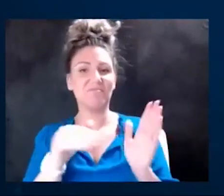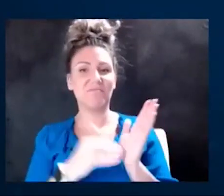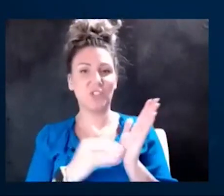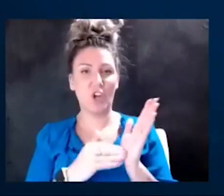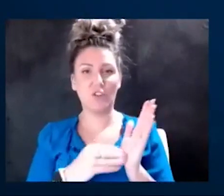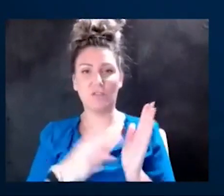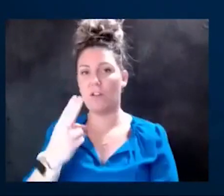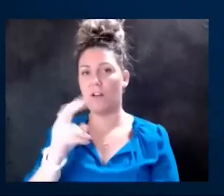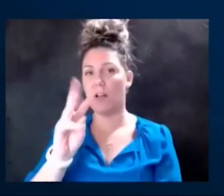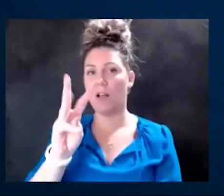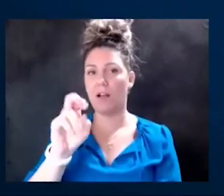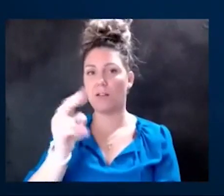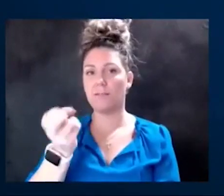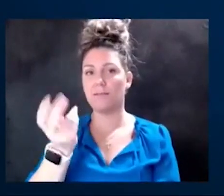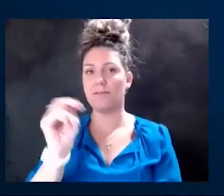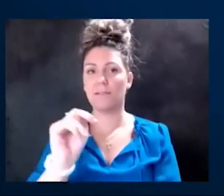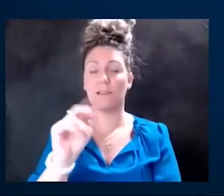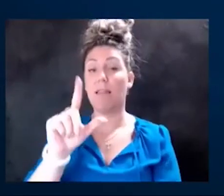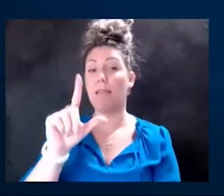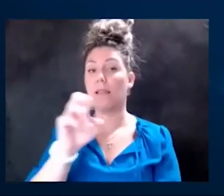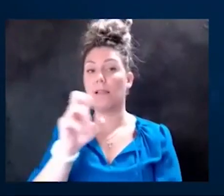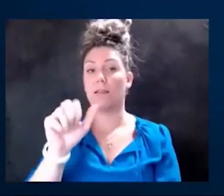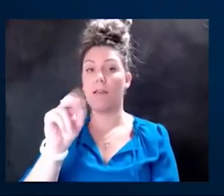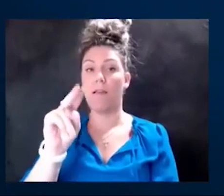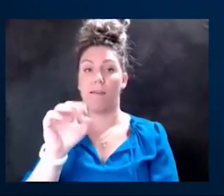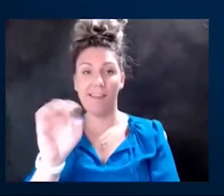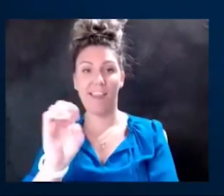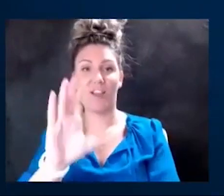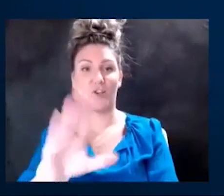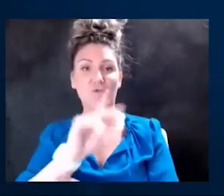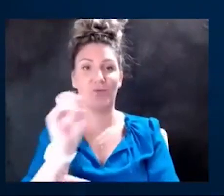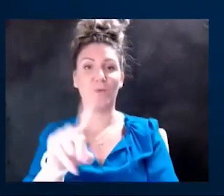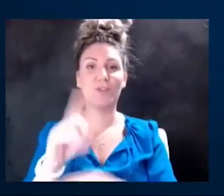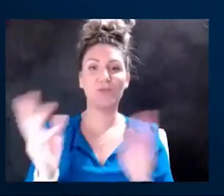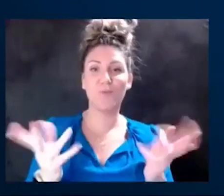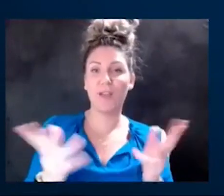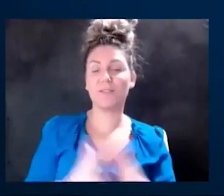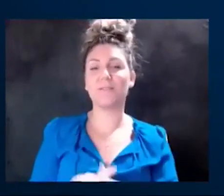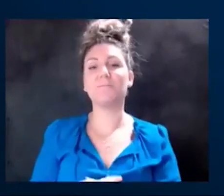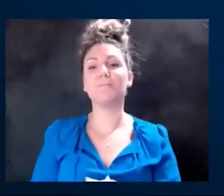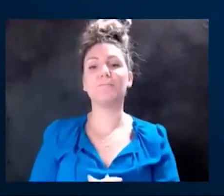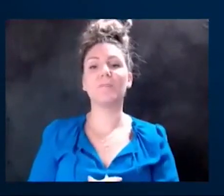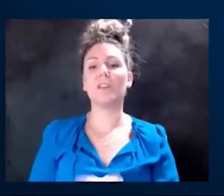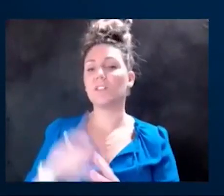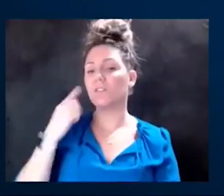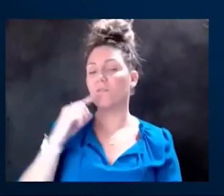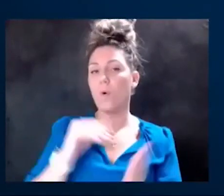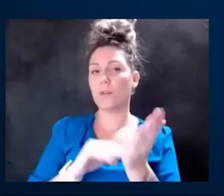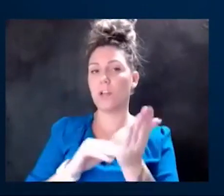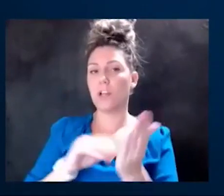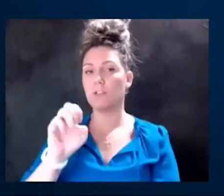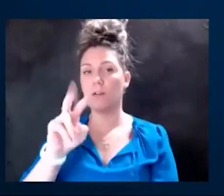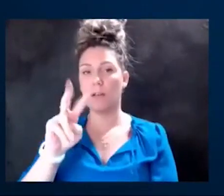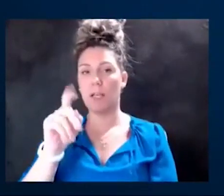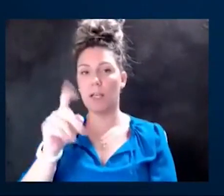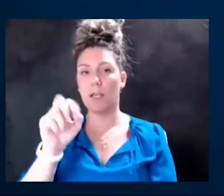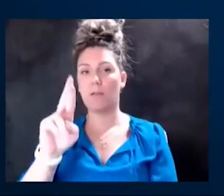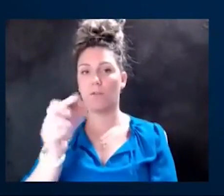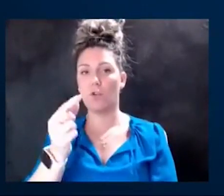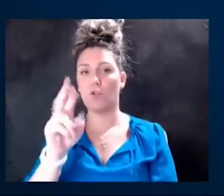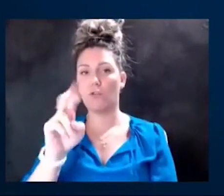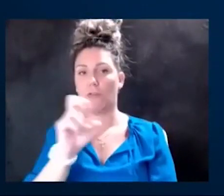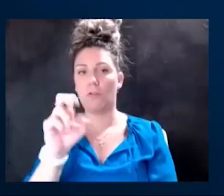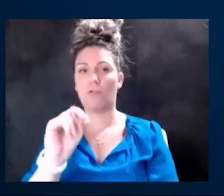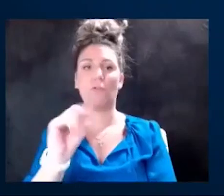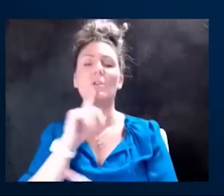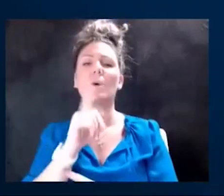we right. end. Leanne's question is actually for Dr. Evergreen. She wants to know who should be using more data